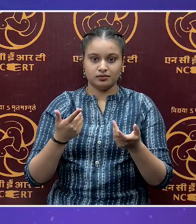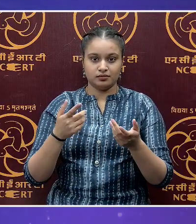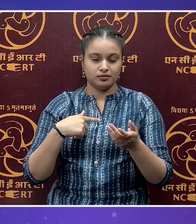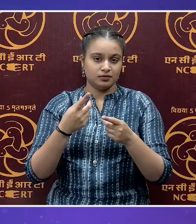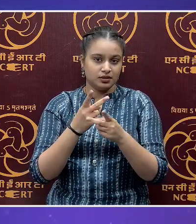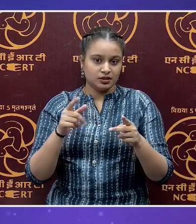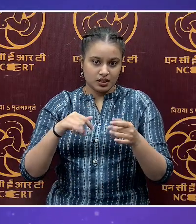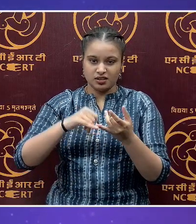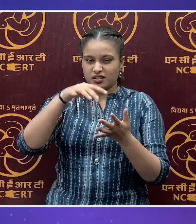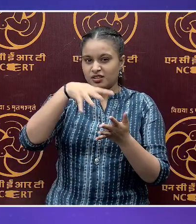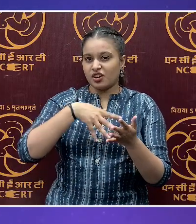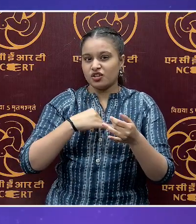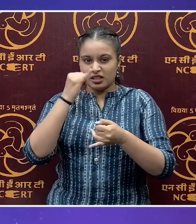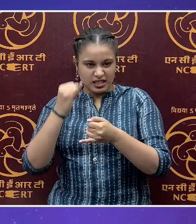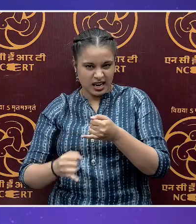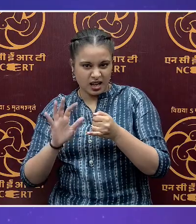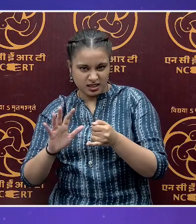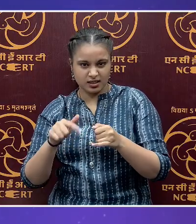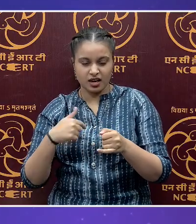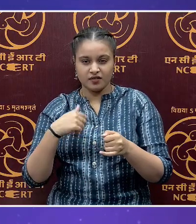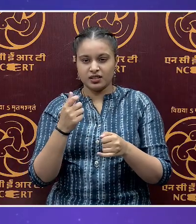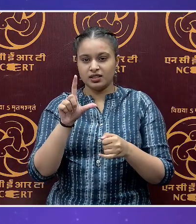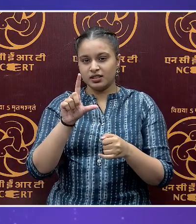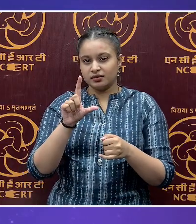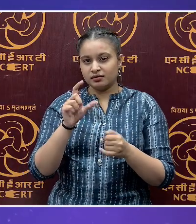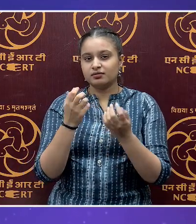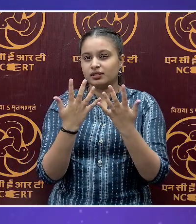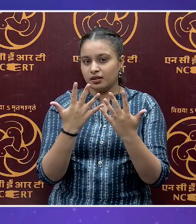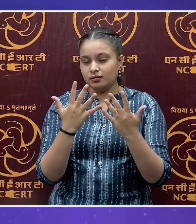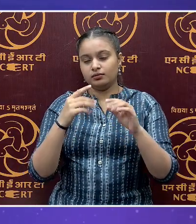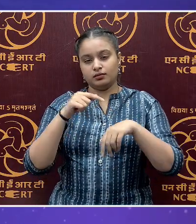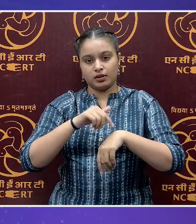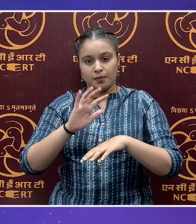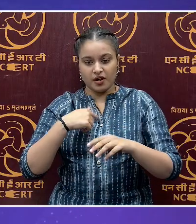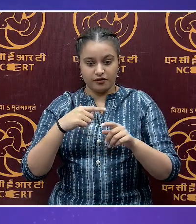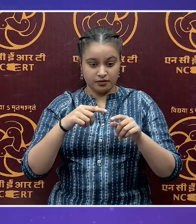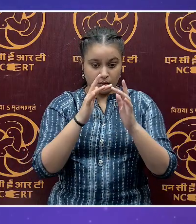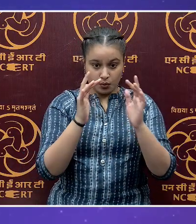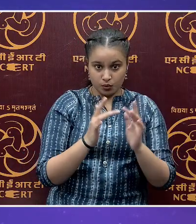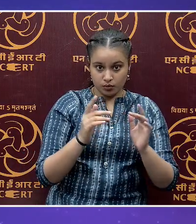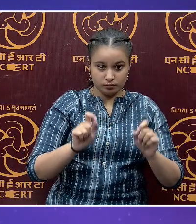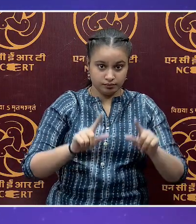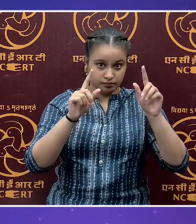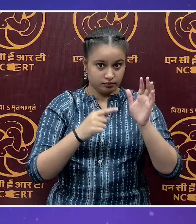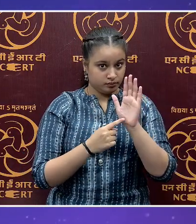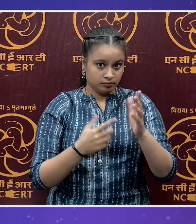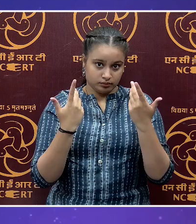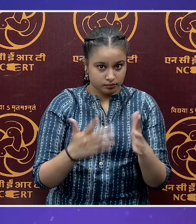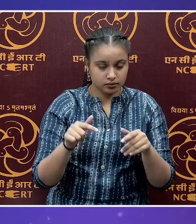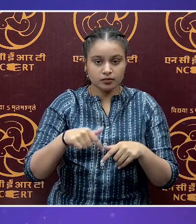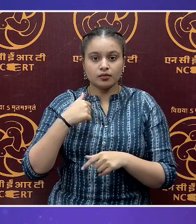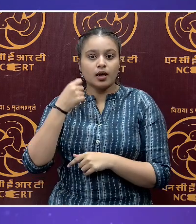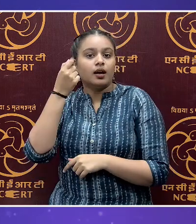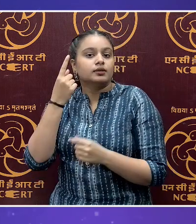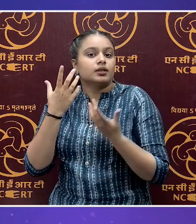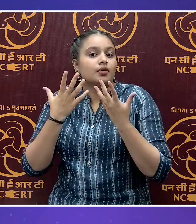of our session, just 10 more minutes to go. I think we have seen the demonstration part as well, but I want to understand, because